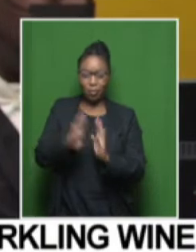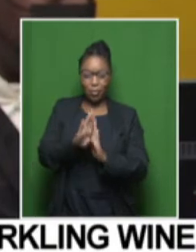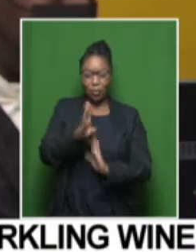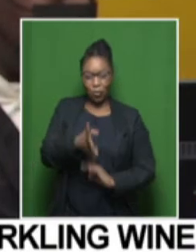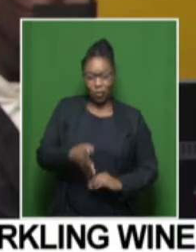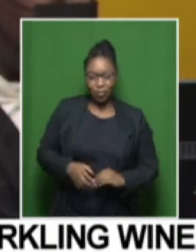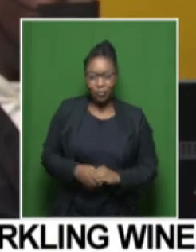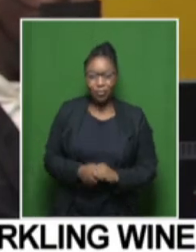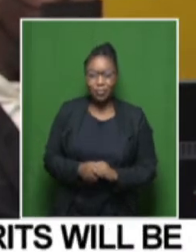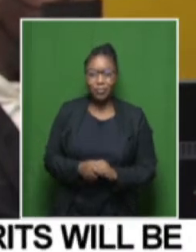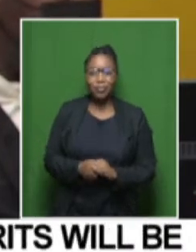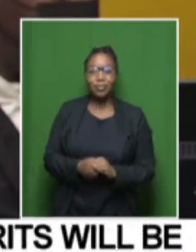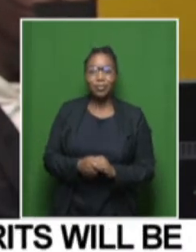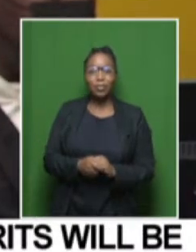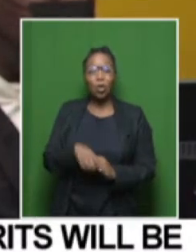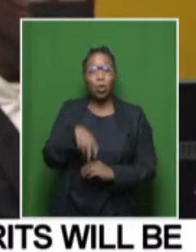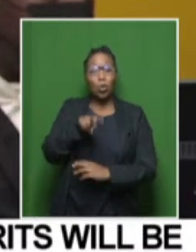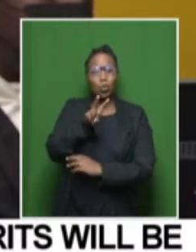25 grams of puffed